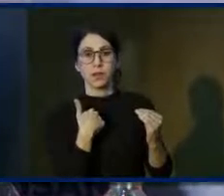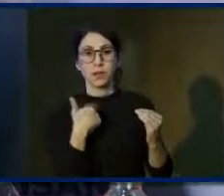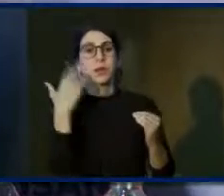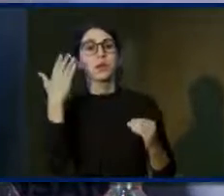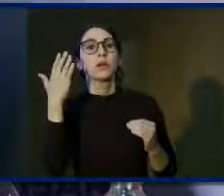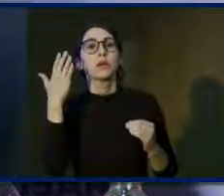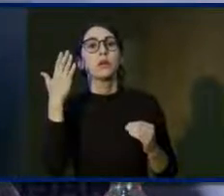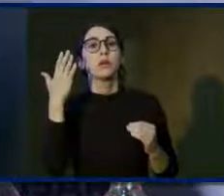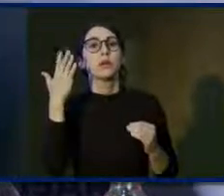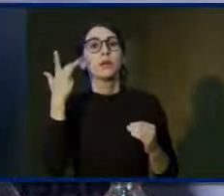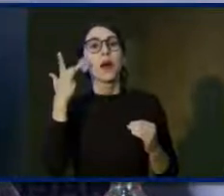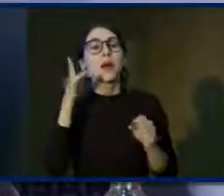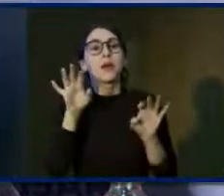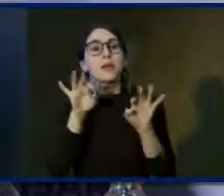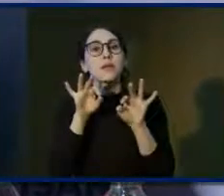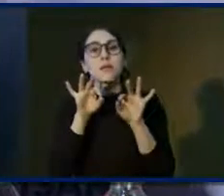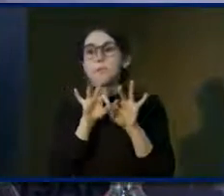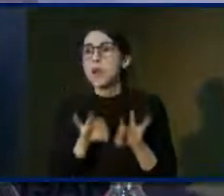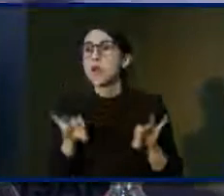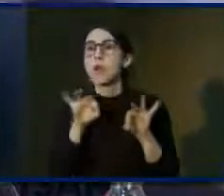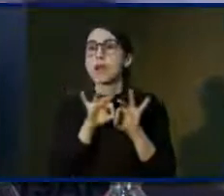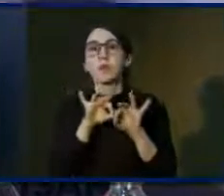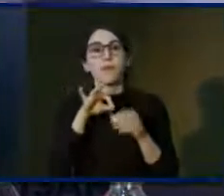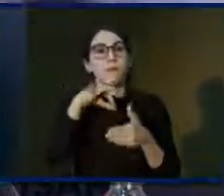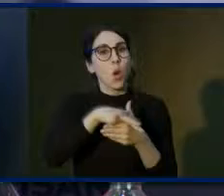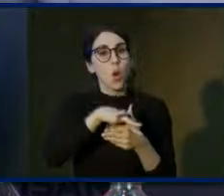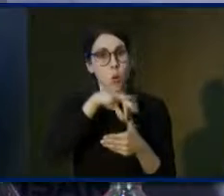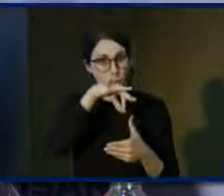such as ownership, such as voting,